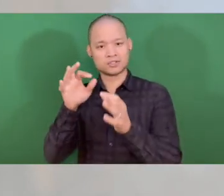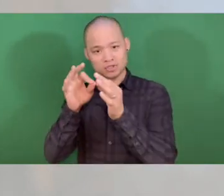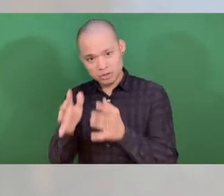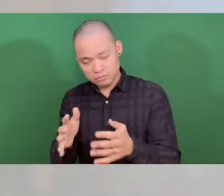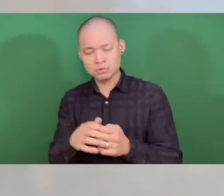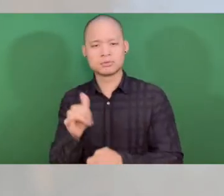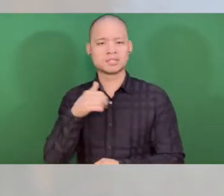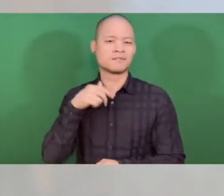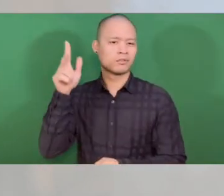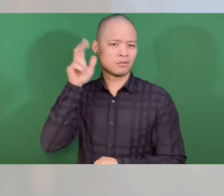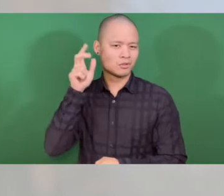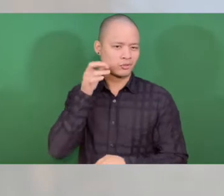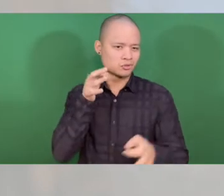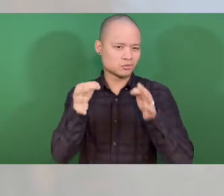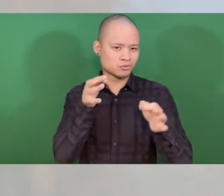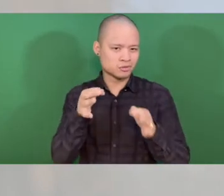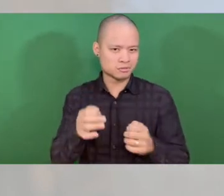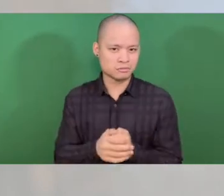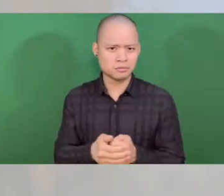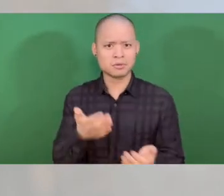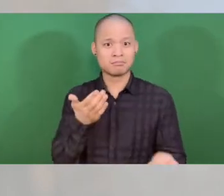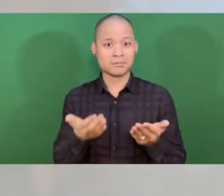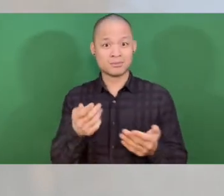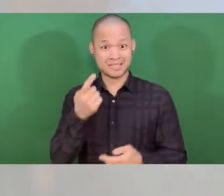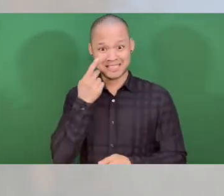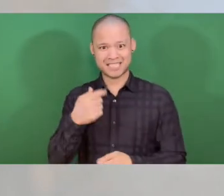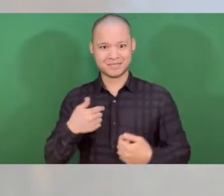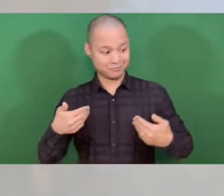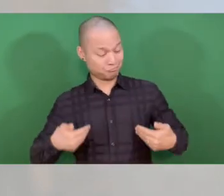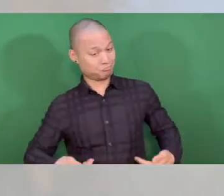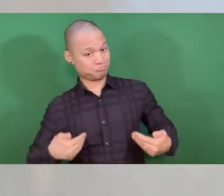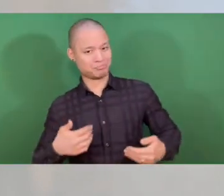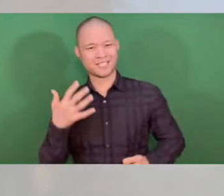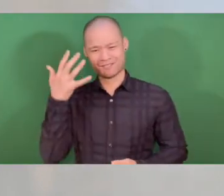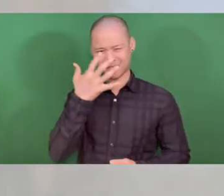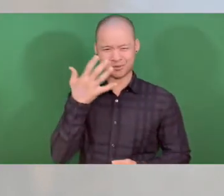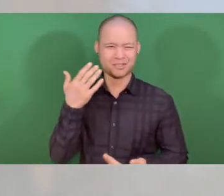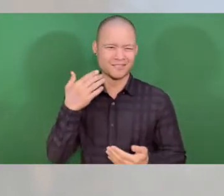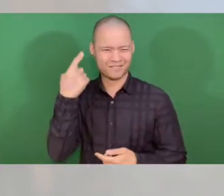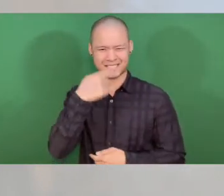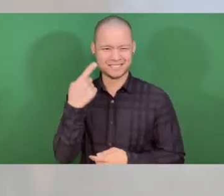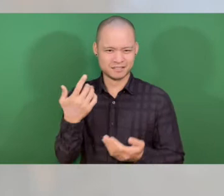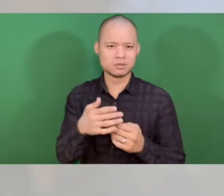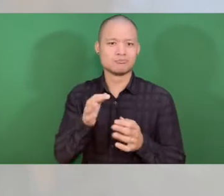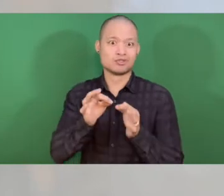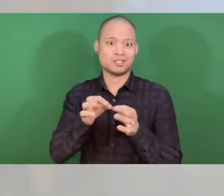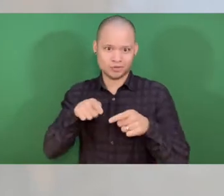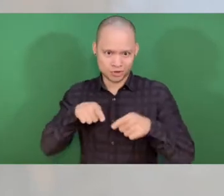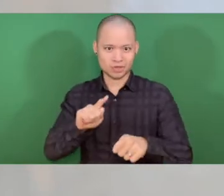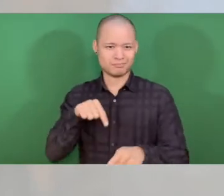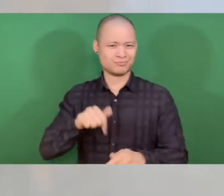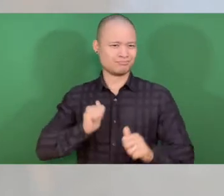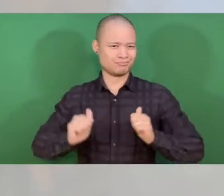and at our live shows. Now, you've been watching some of these familiar faces doing ASL interpretation in our videos,